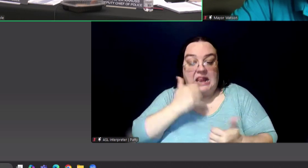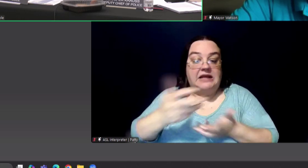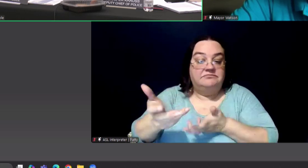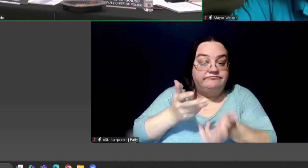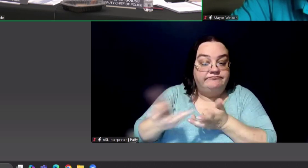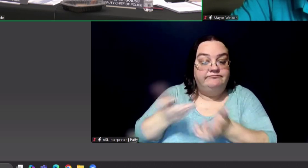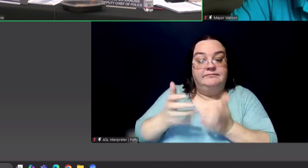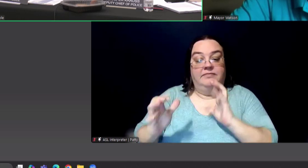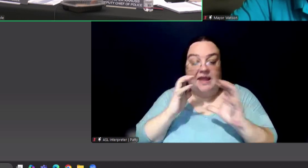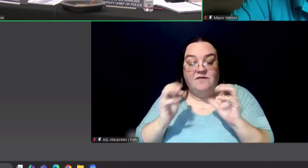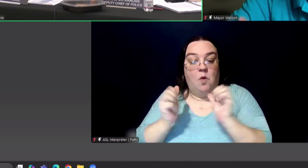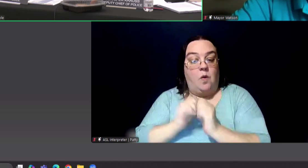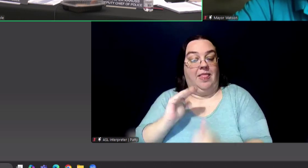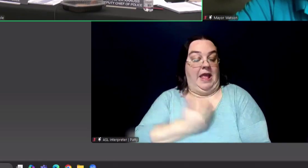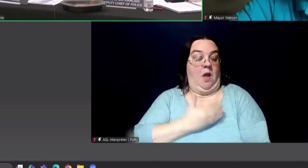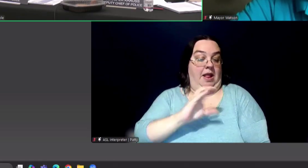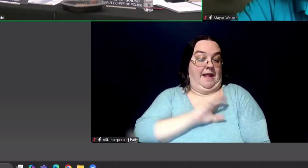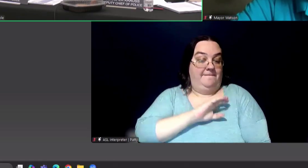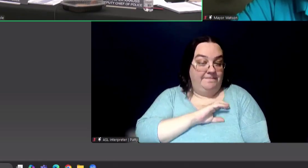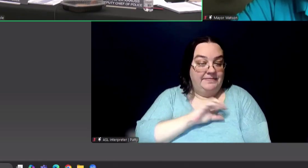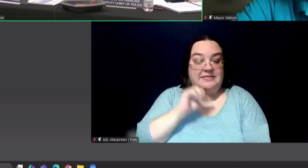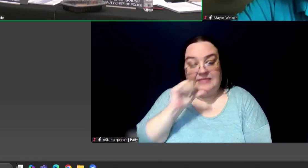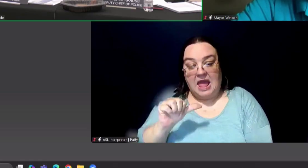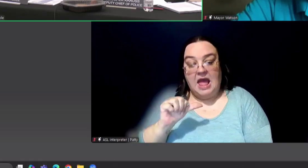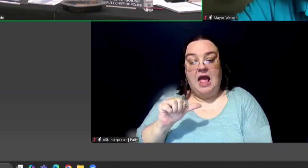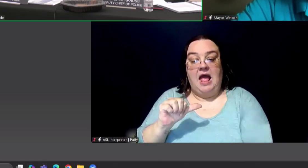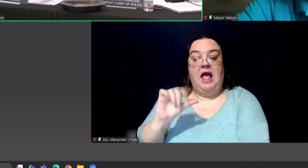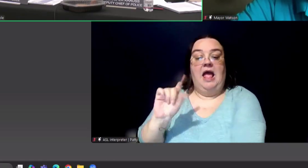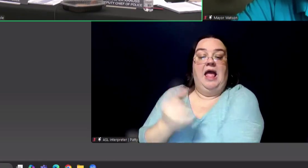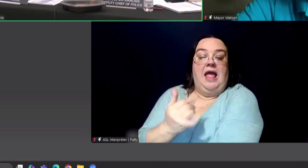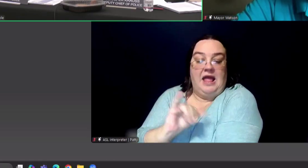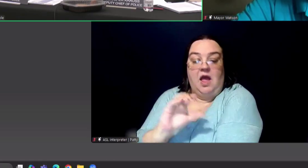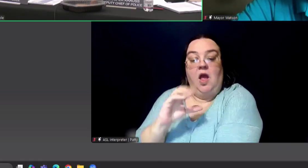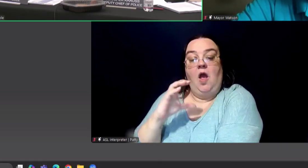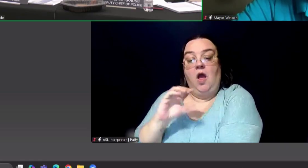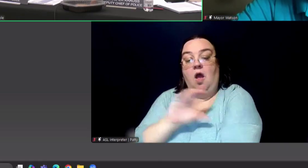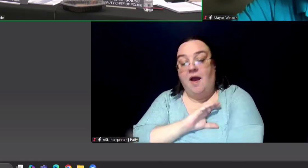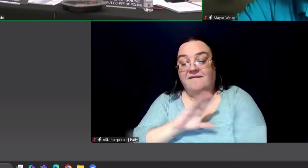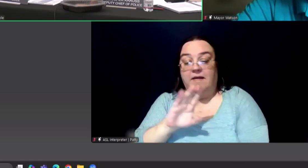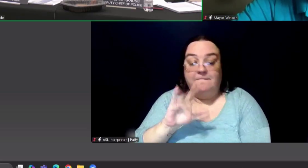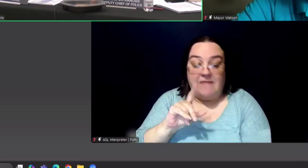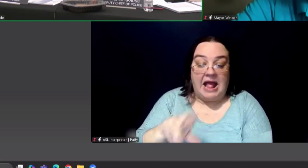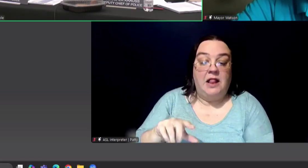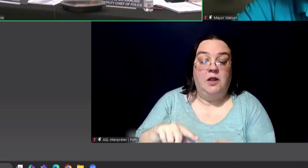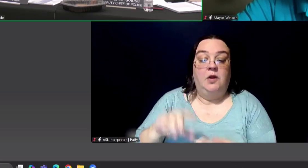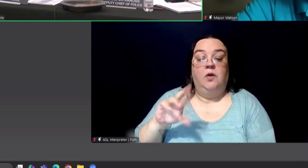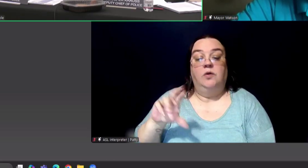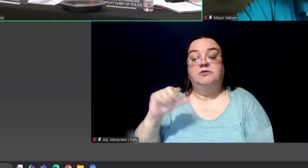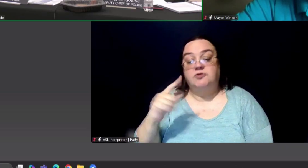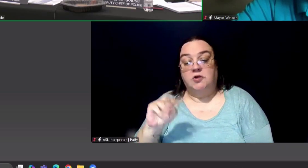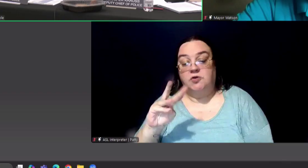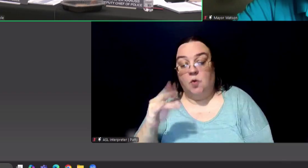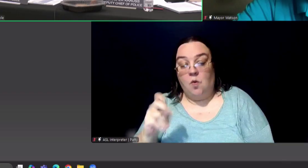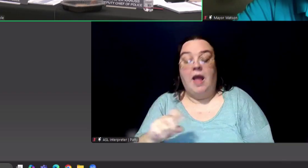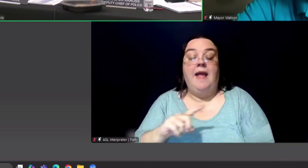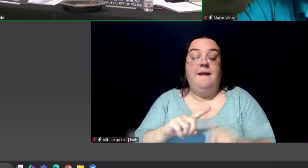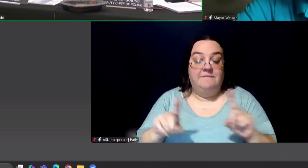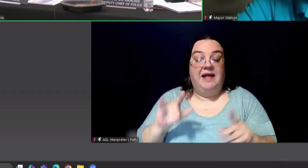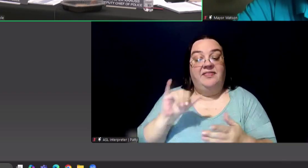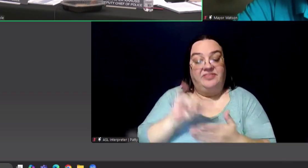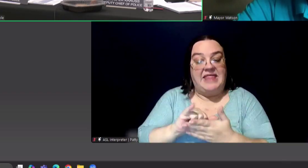as Officer Byler or Sergeant Byler or Sergeant White, but Spencer or Orhan, and that's important from a community